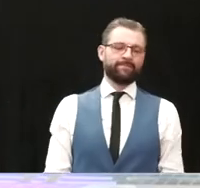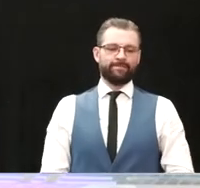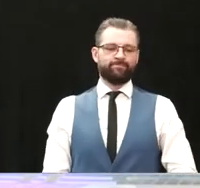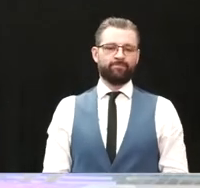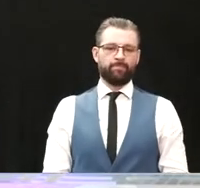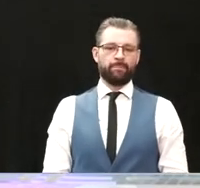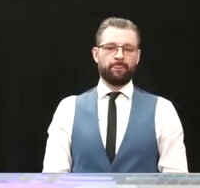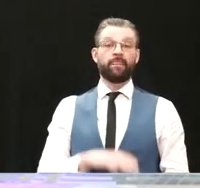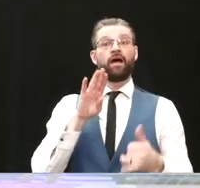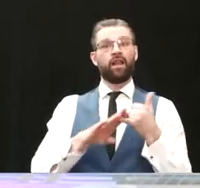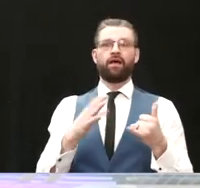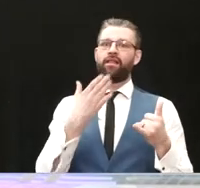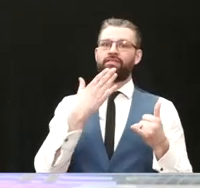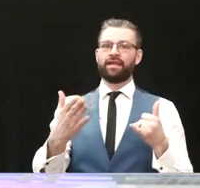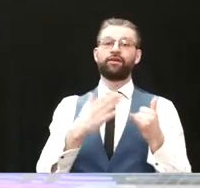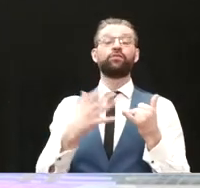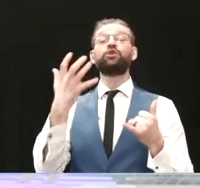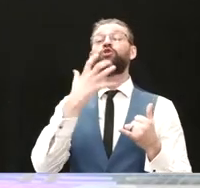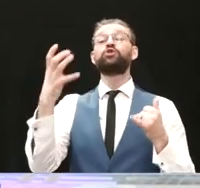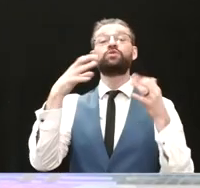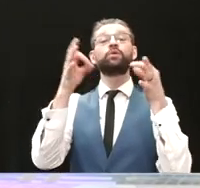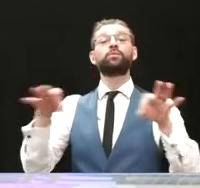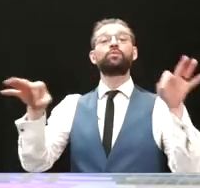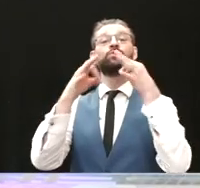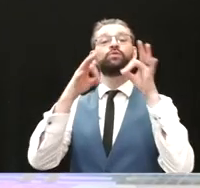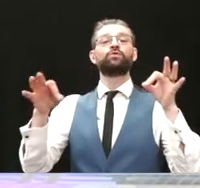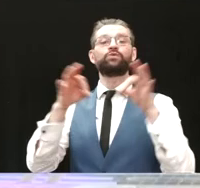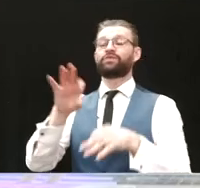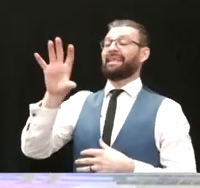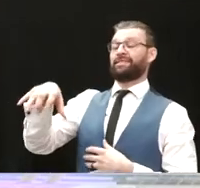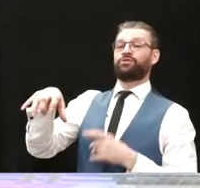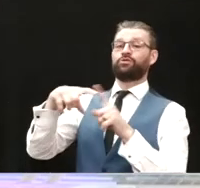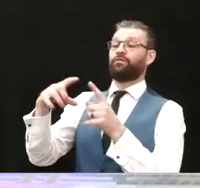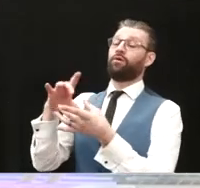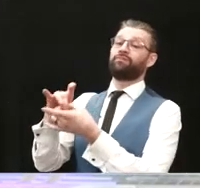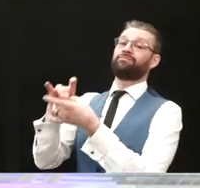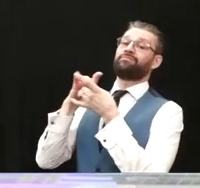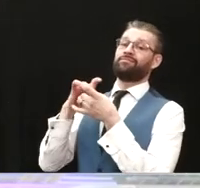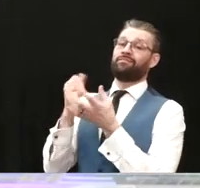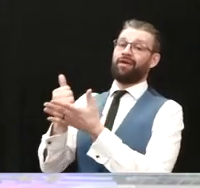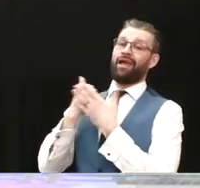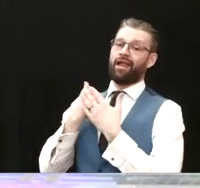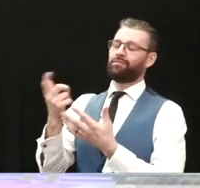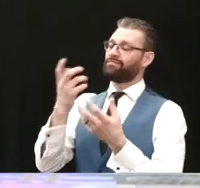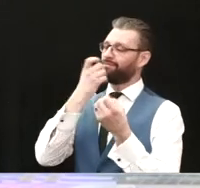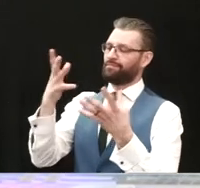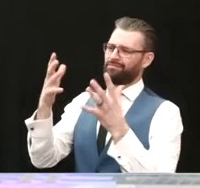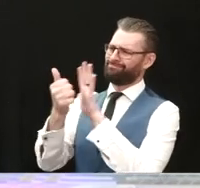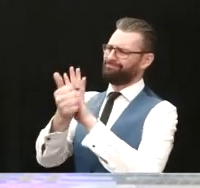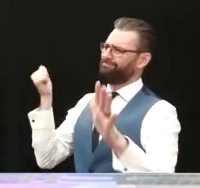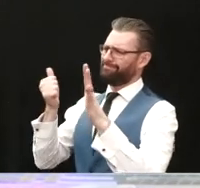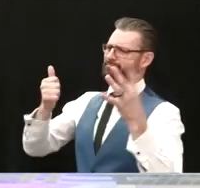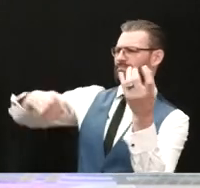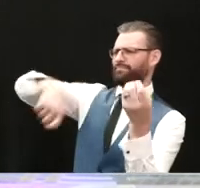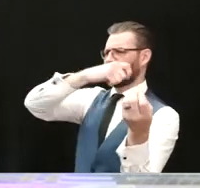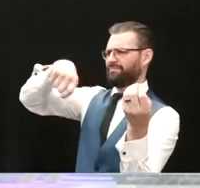Finally, our thanks to the Jewish Music Institute for their contributions to our event today, and of course our talented musician,